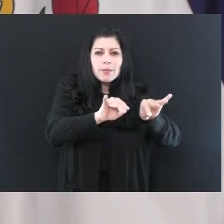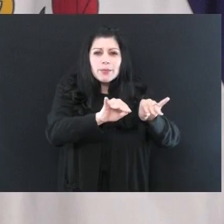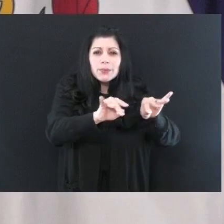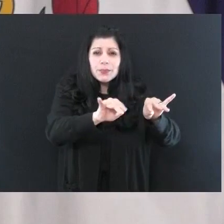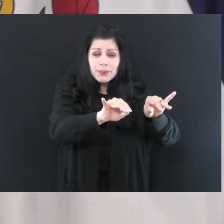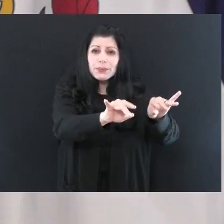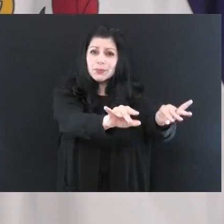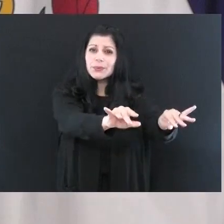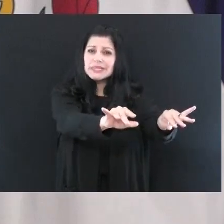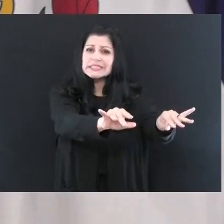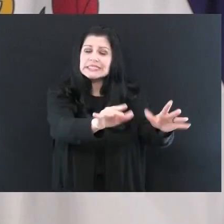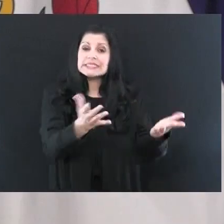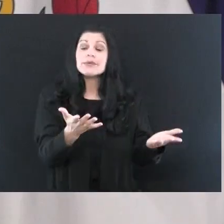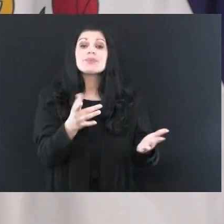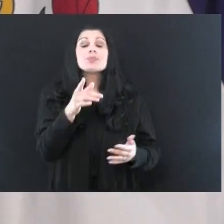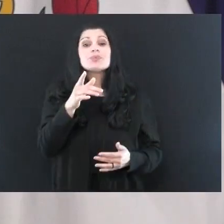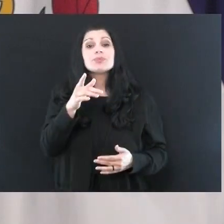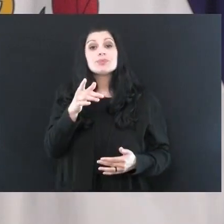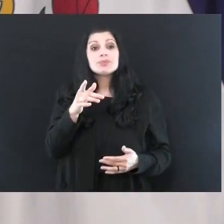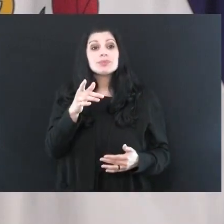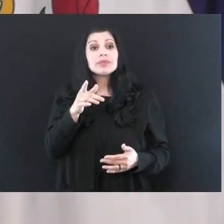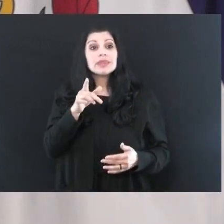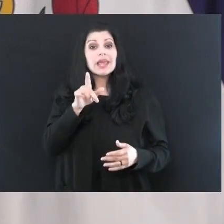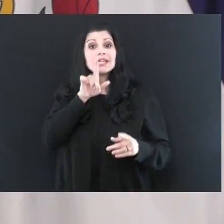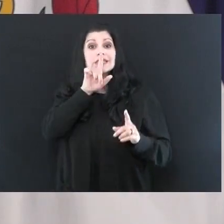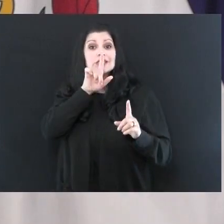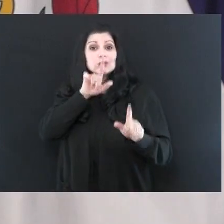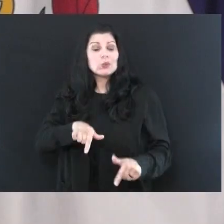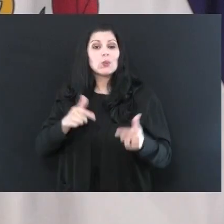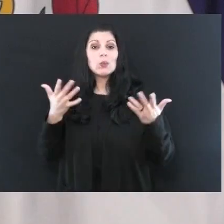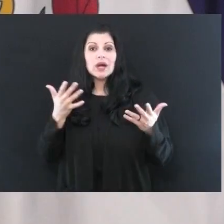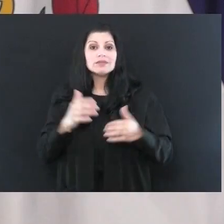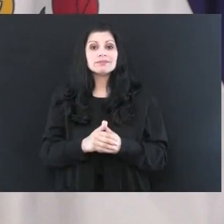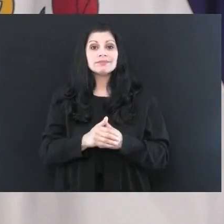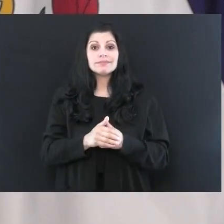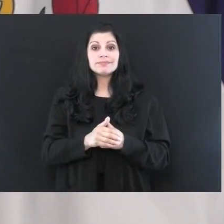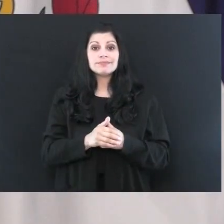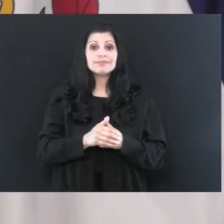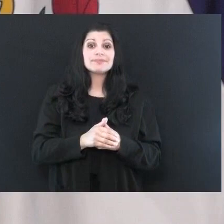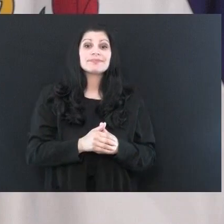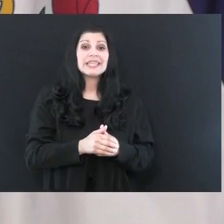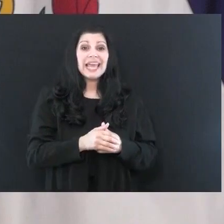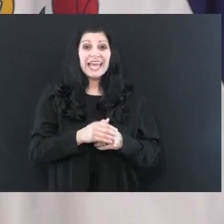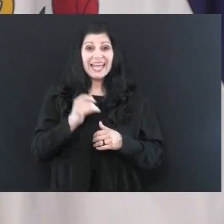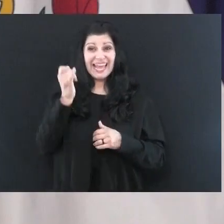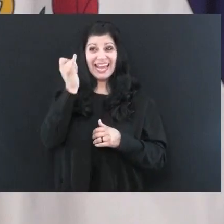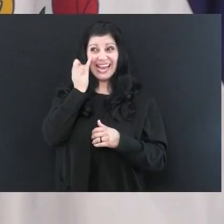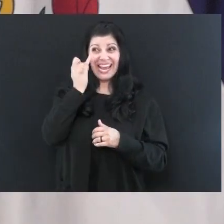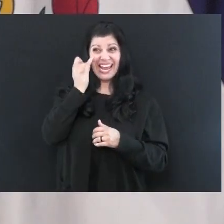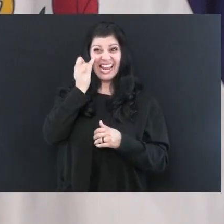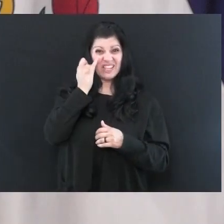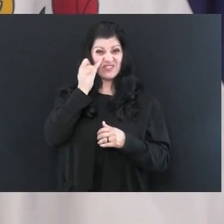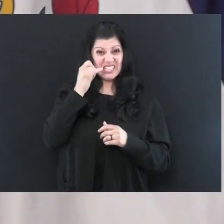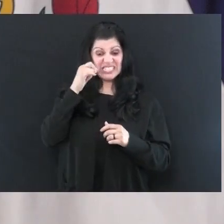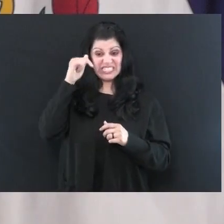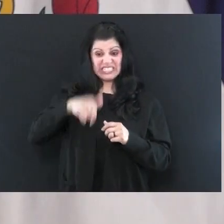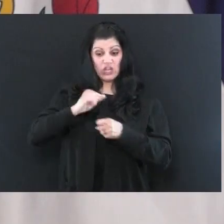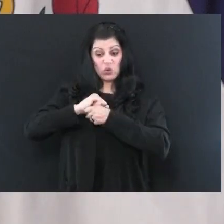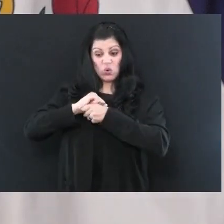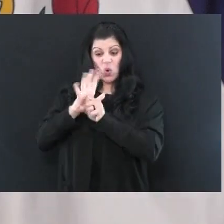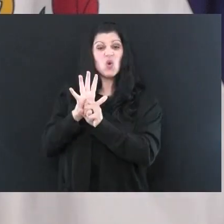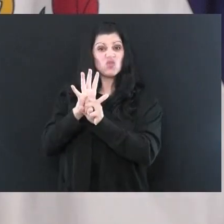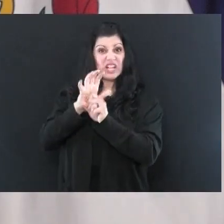if it's just as simple as this, if we can get this and this can infiltrate our White House and it